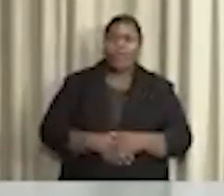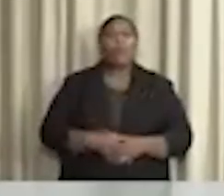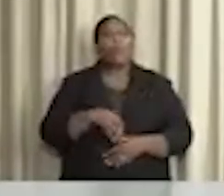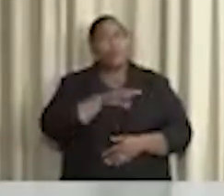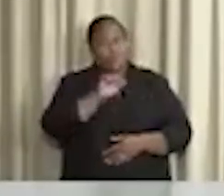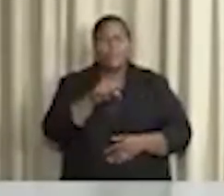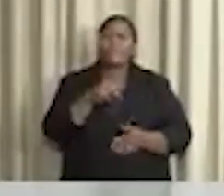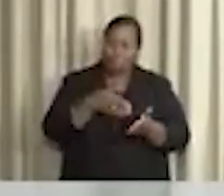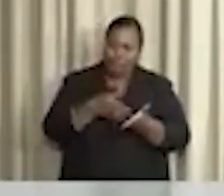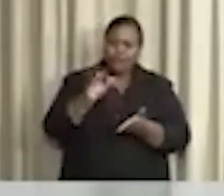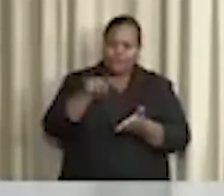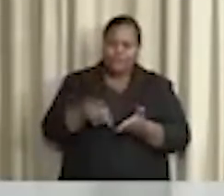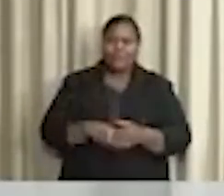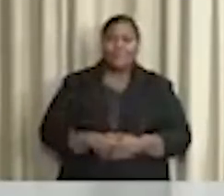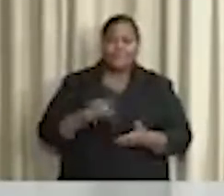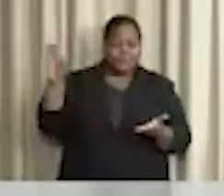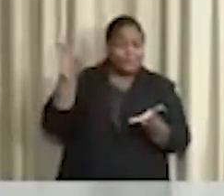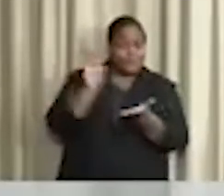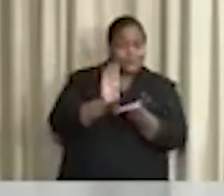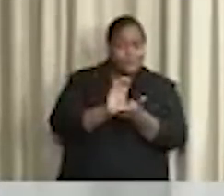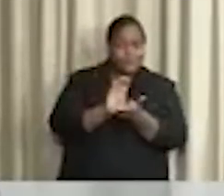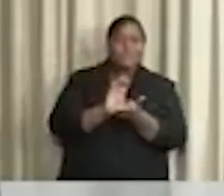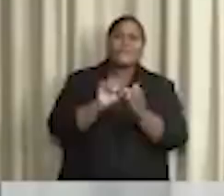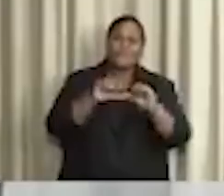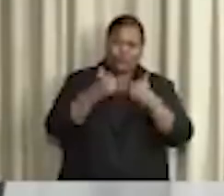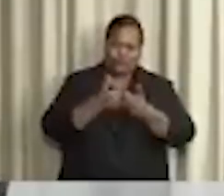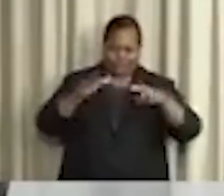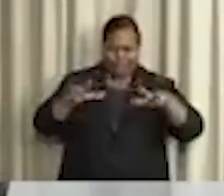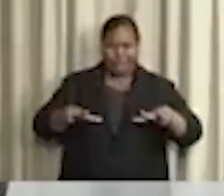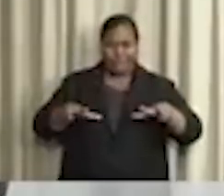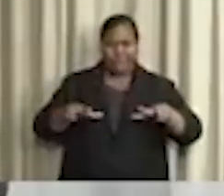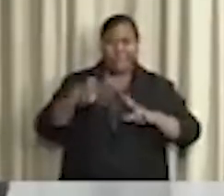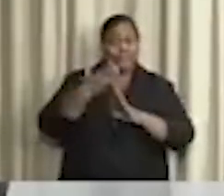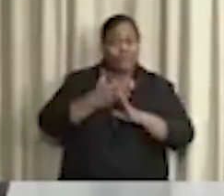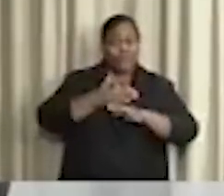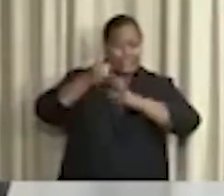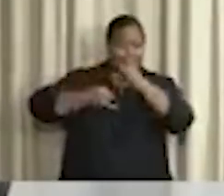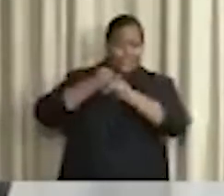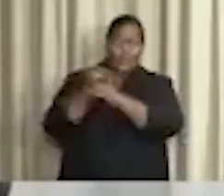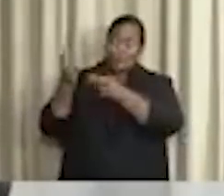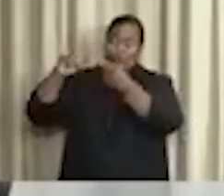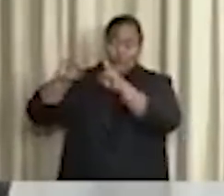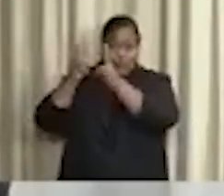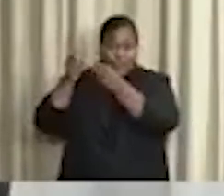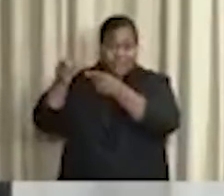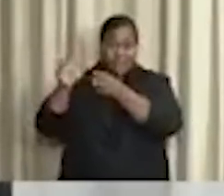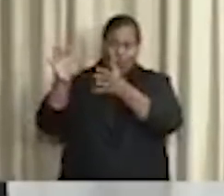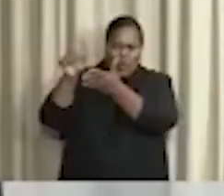has approved a grant aid agreement between the International Union for Conservation of